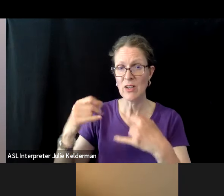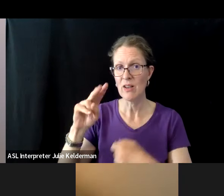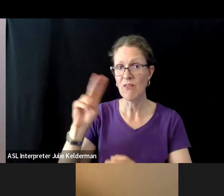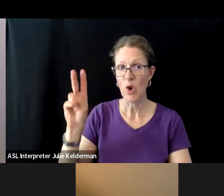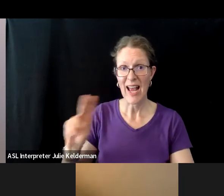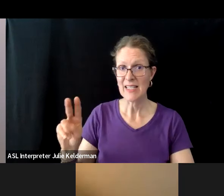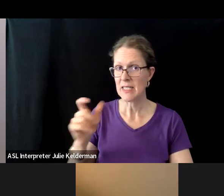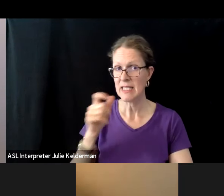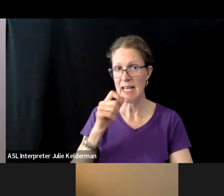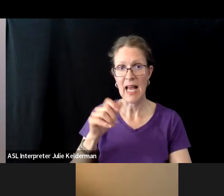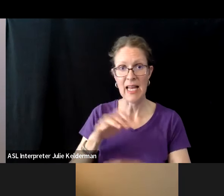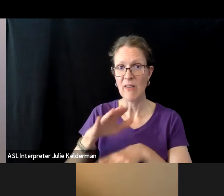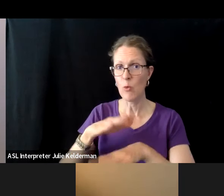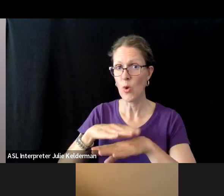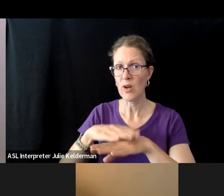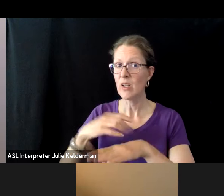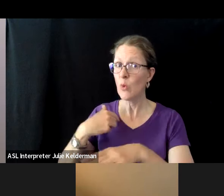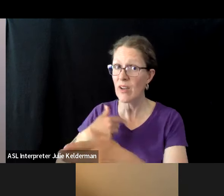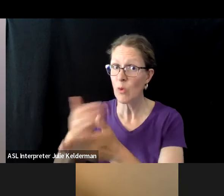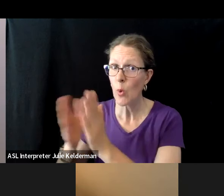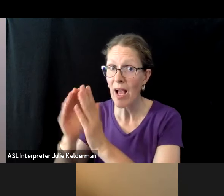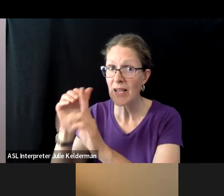haven't done it, even though we've been requesting it.